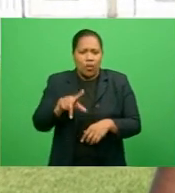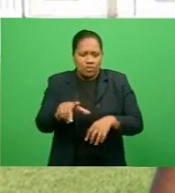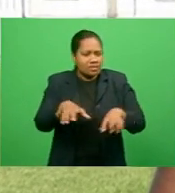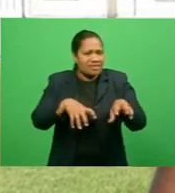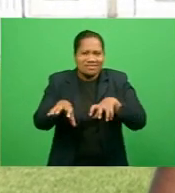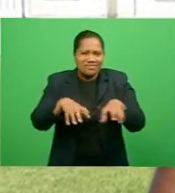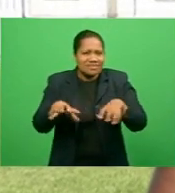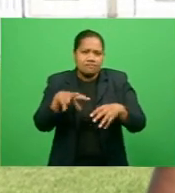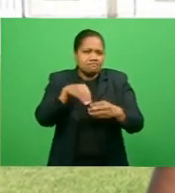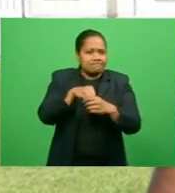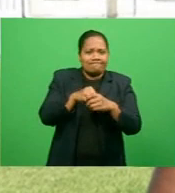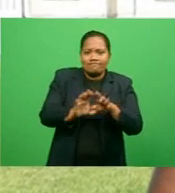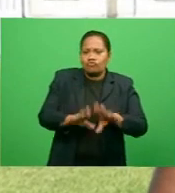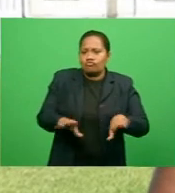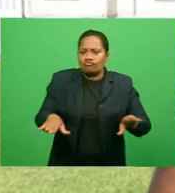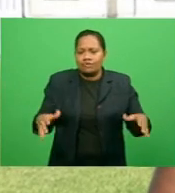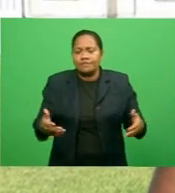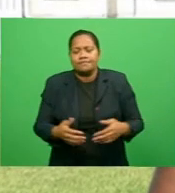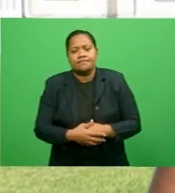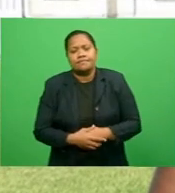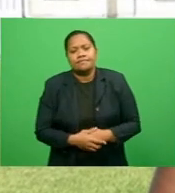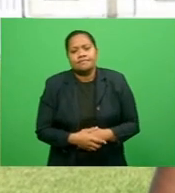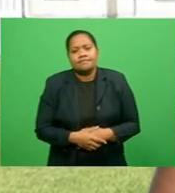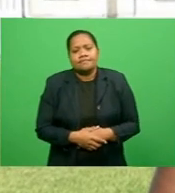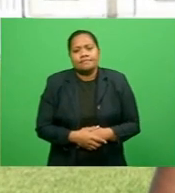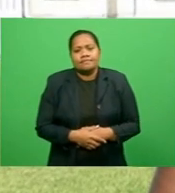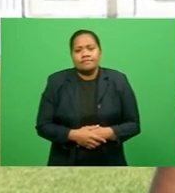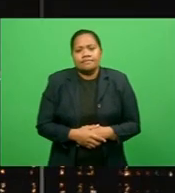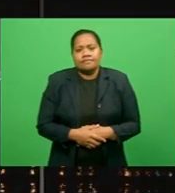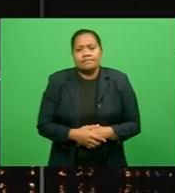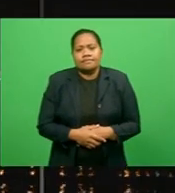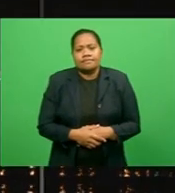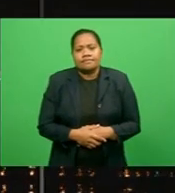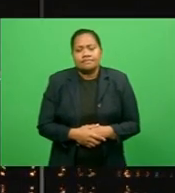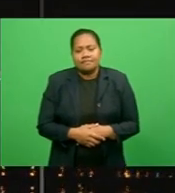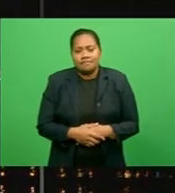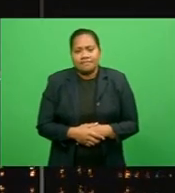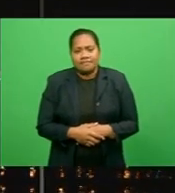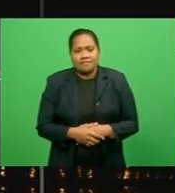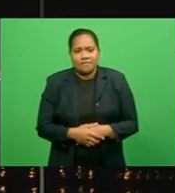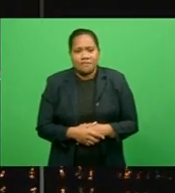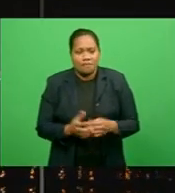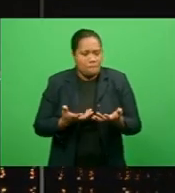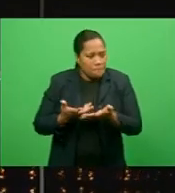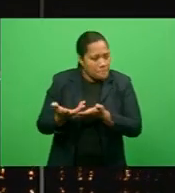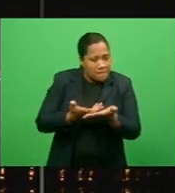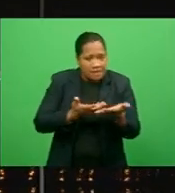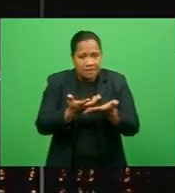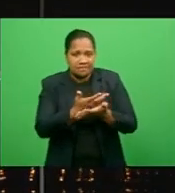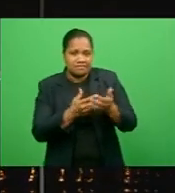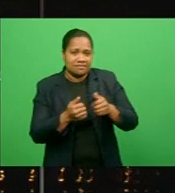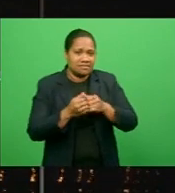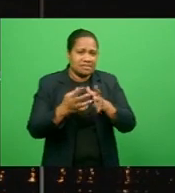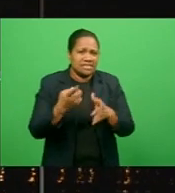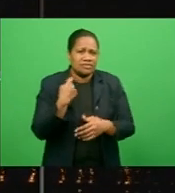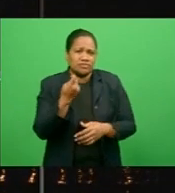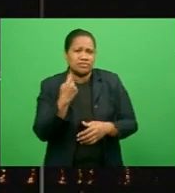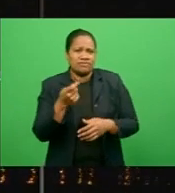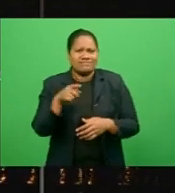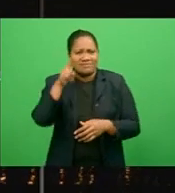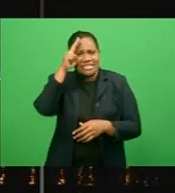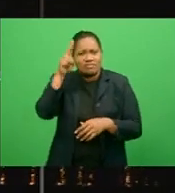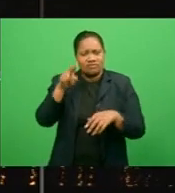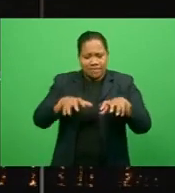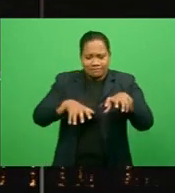activities involving children. Pranita Prakash, FBC News. Consultations will begin soon on a national action plan